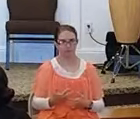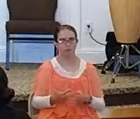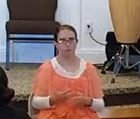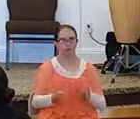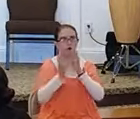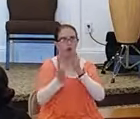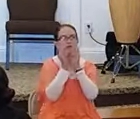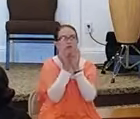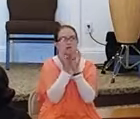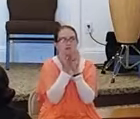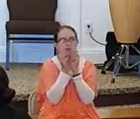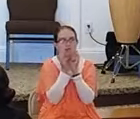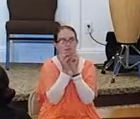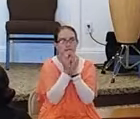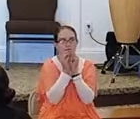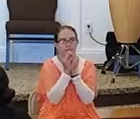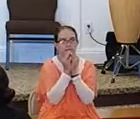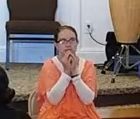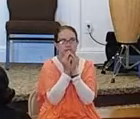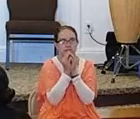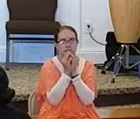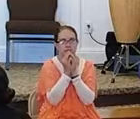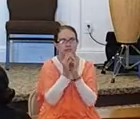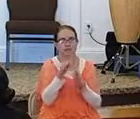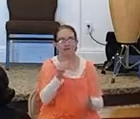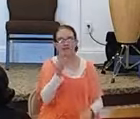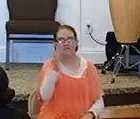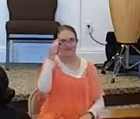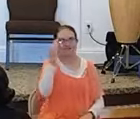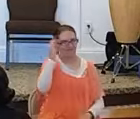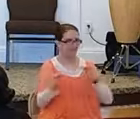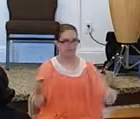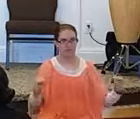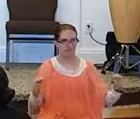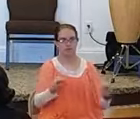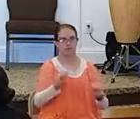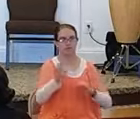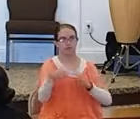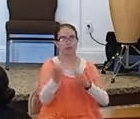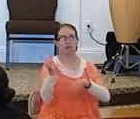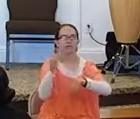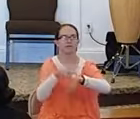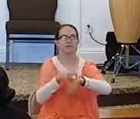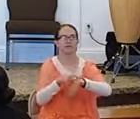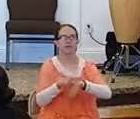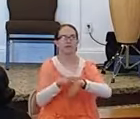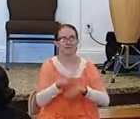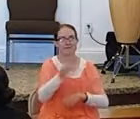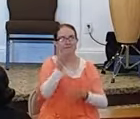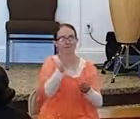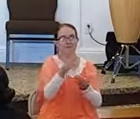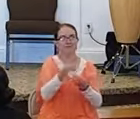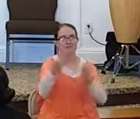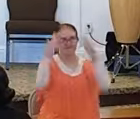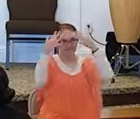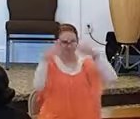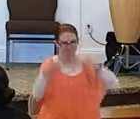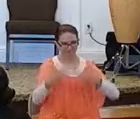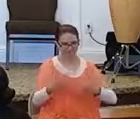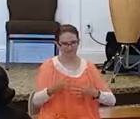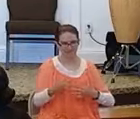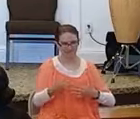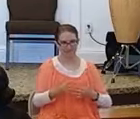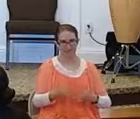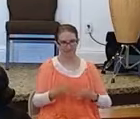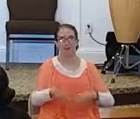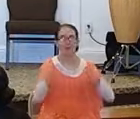in tongues, and he didn't think nothing about it, because, I mean, he does it all the time. Hallelujah. When the Holy Ghost comes on you, that's usually